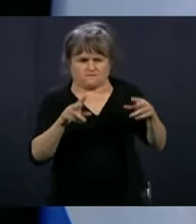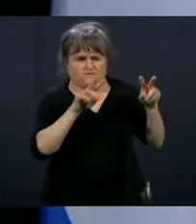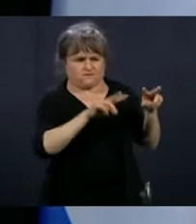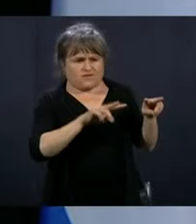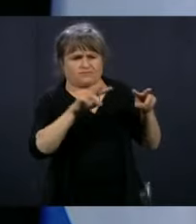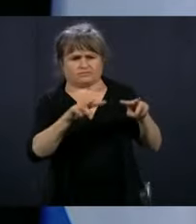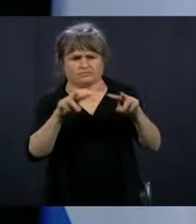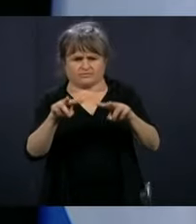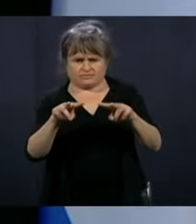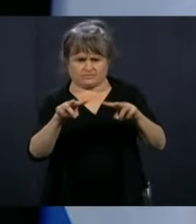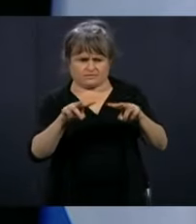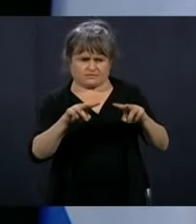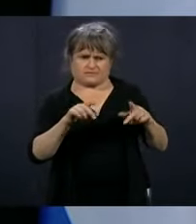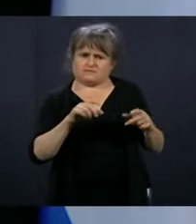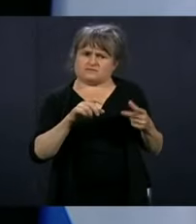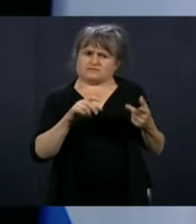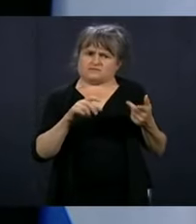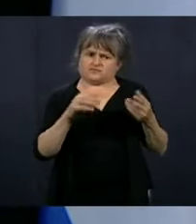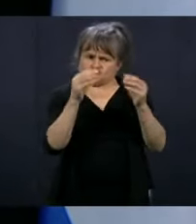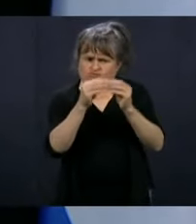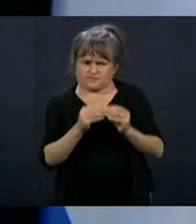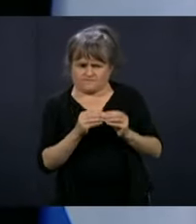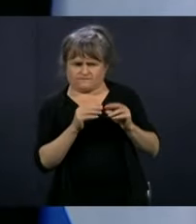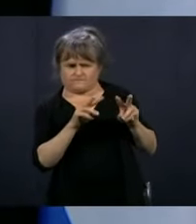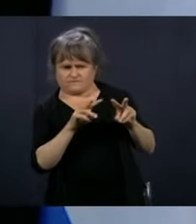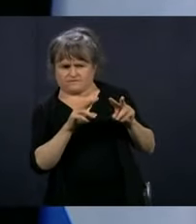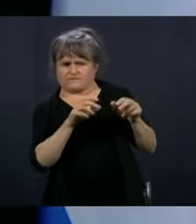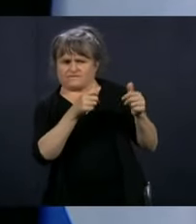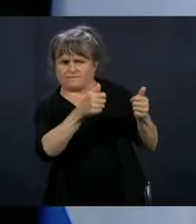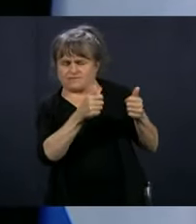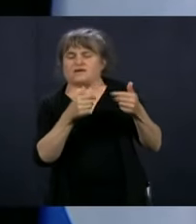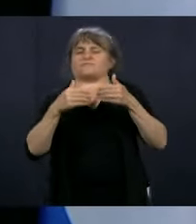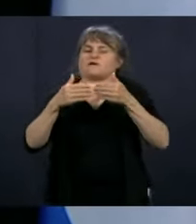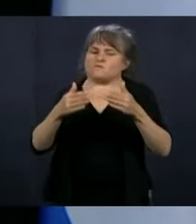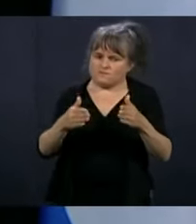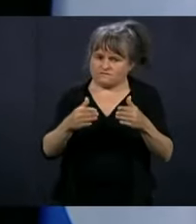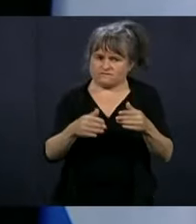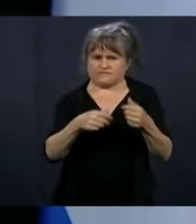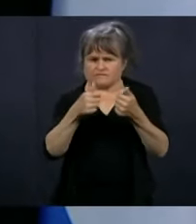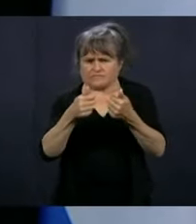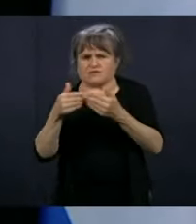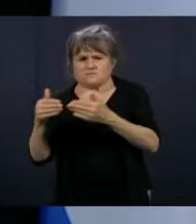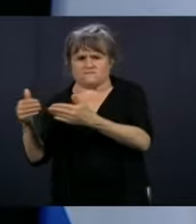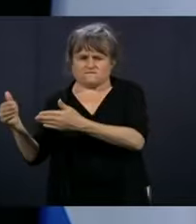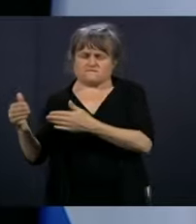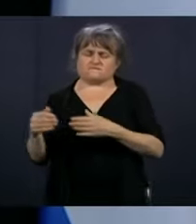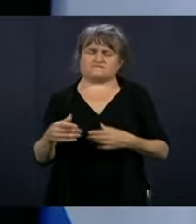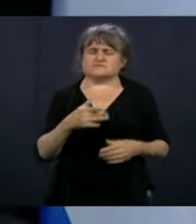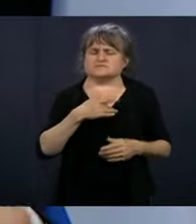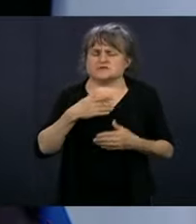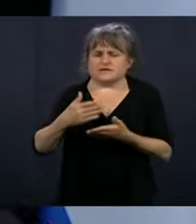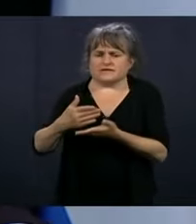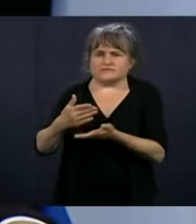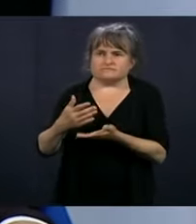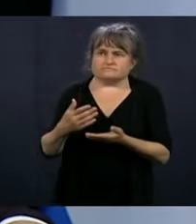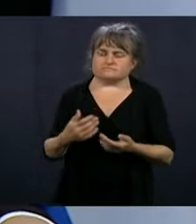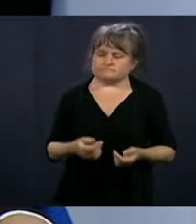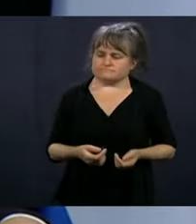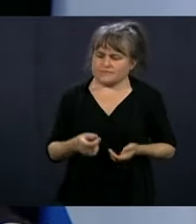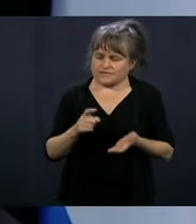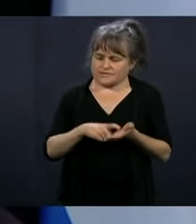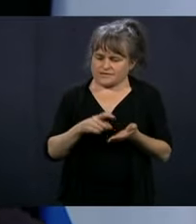we're deconfining, we see how things react, and then we continue. But I think that